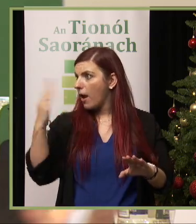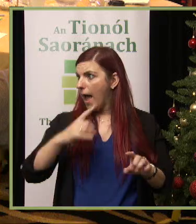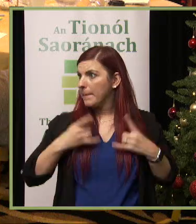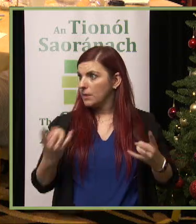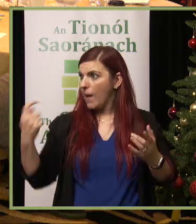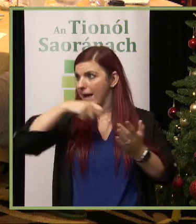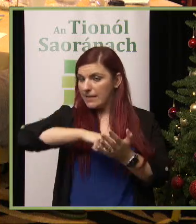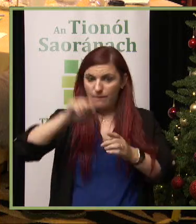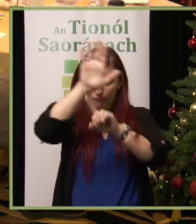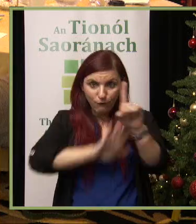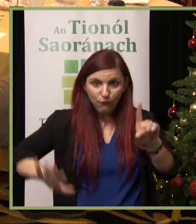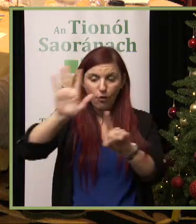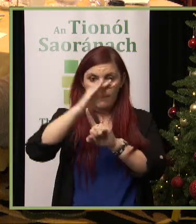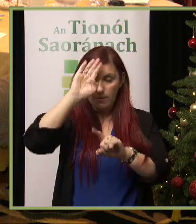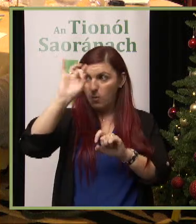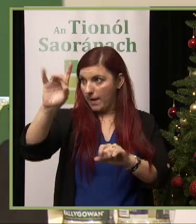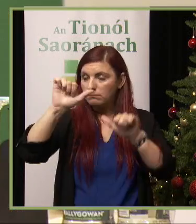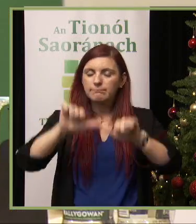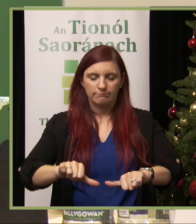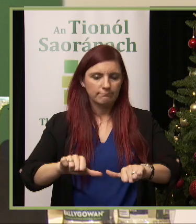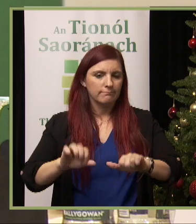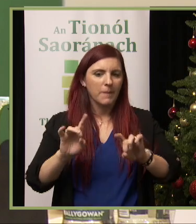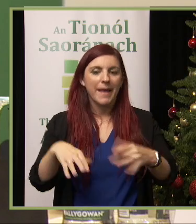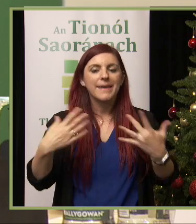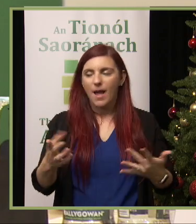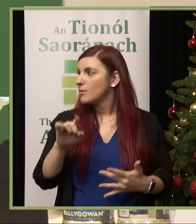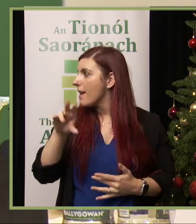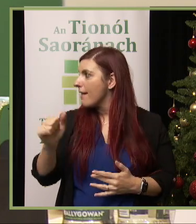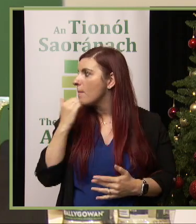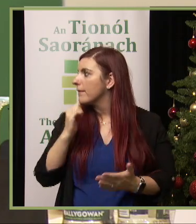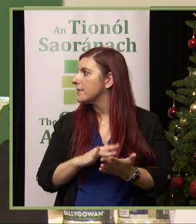favour? Great, carried, thank you. Sorry, now Donna, 15.